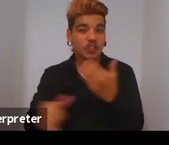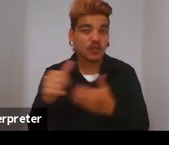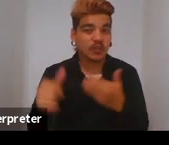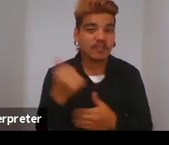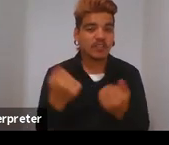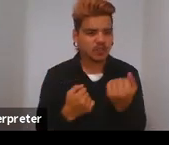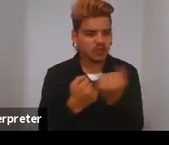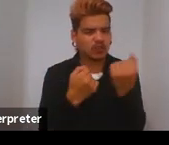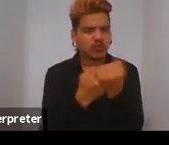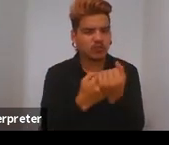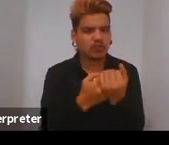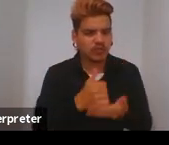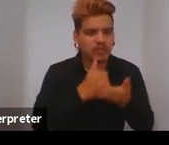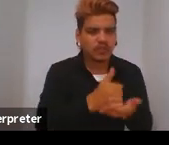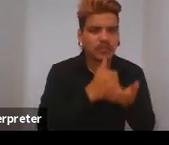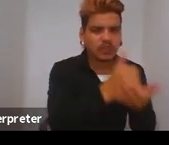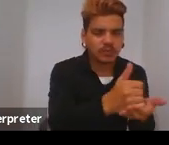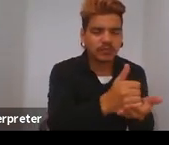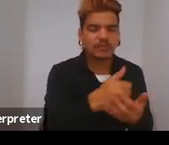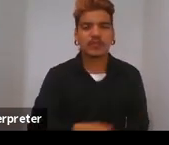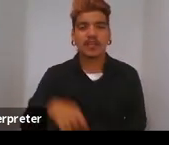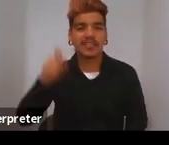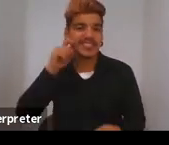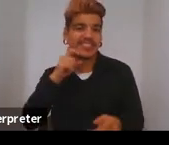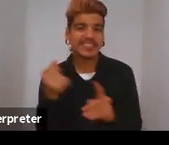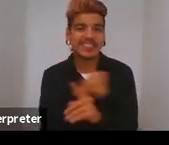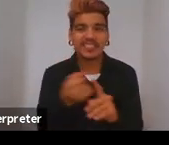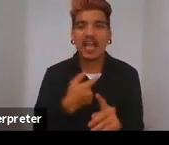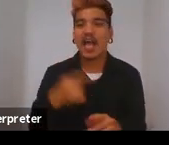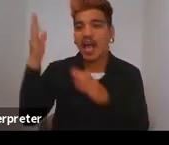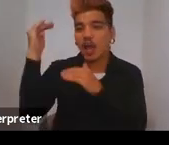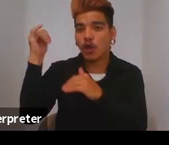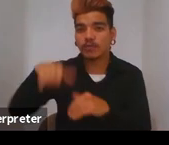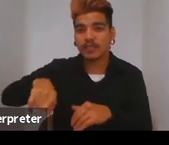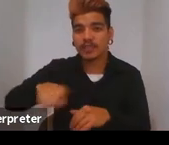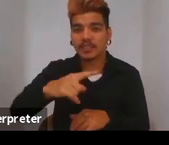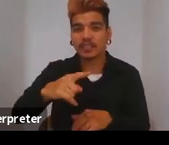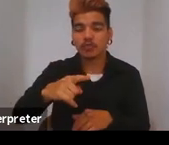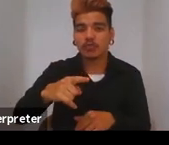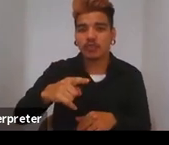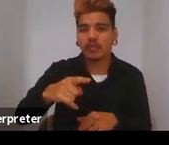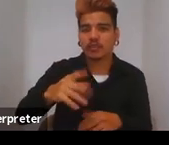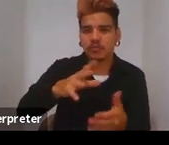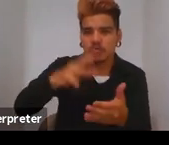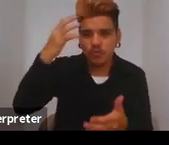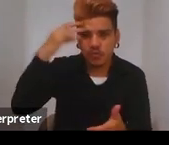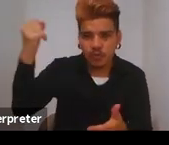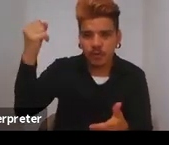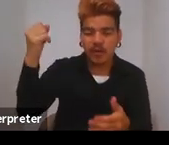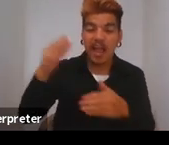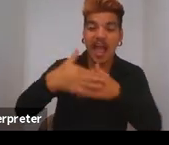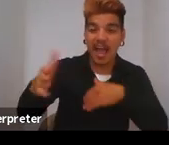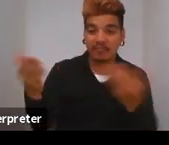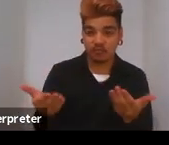of people who have experienced sexual violence. And I hope that is a takeaway you have after the web conference today.